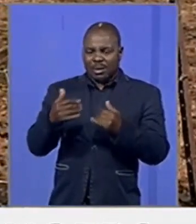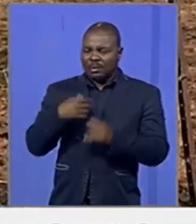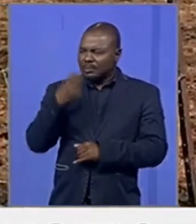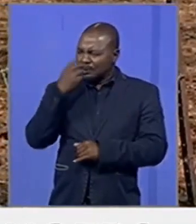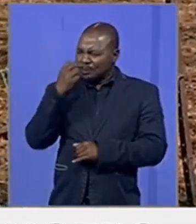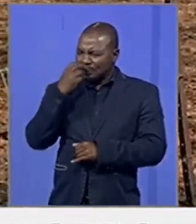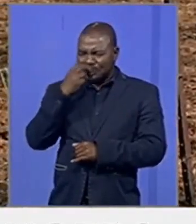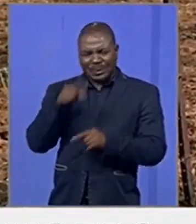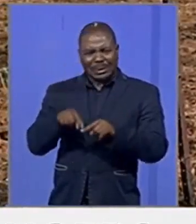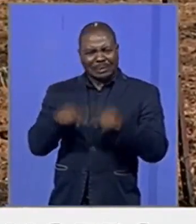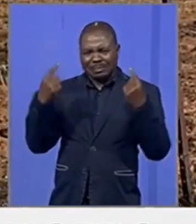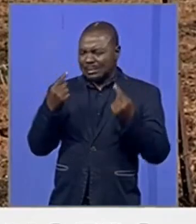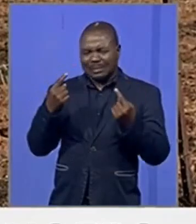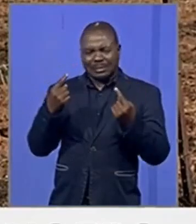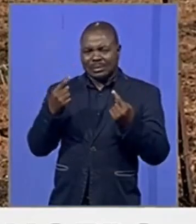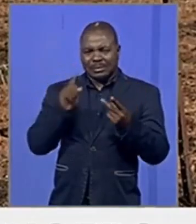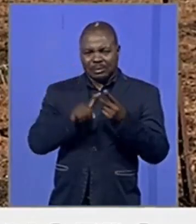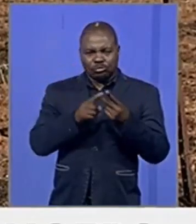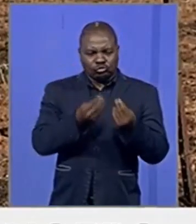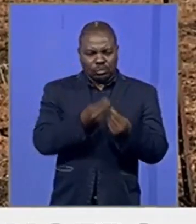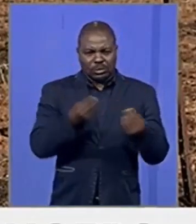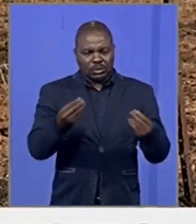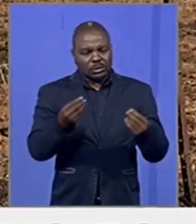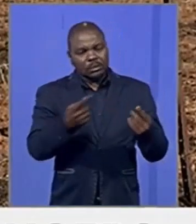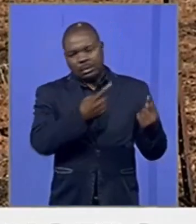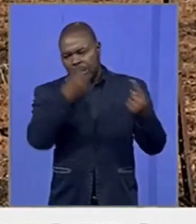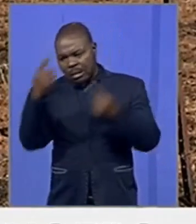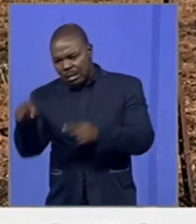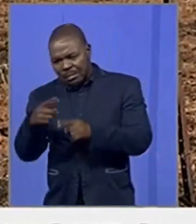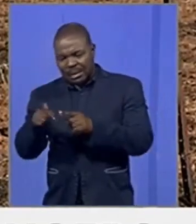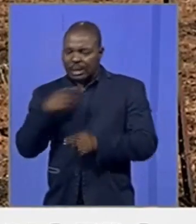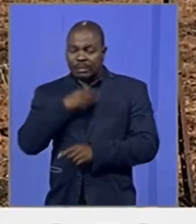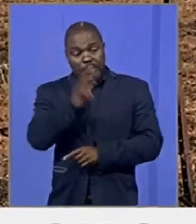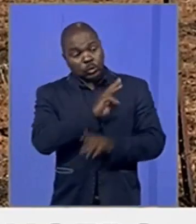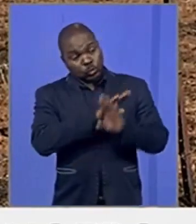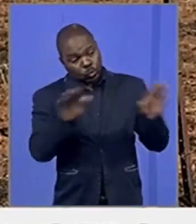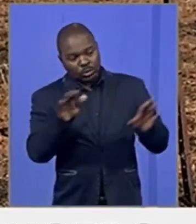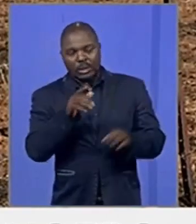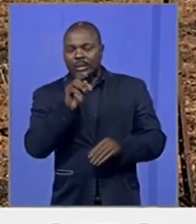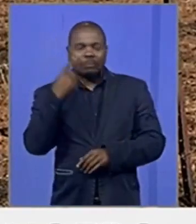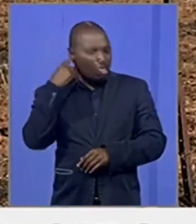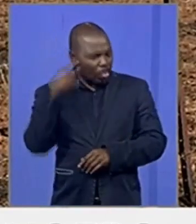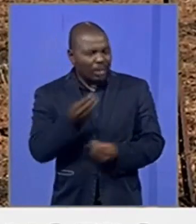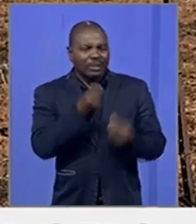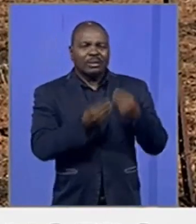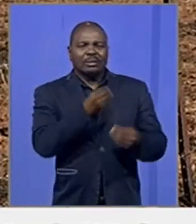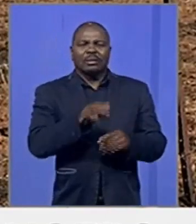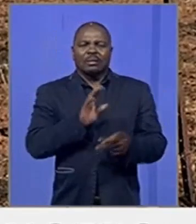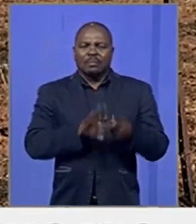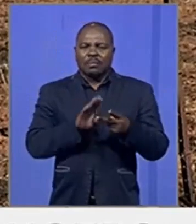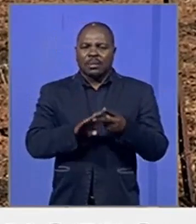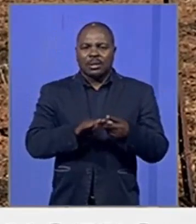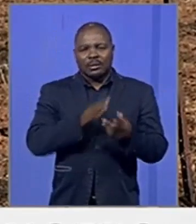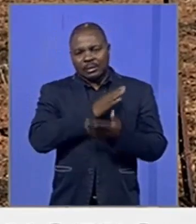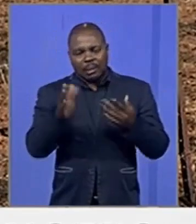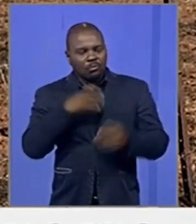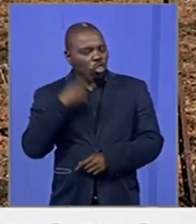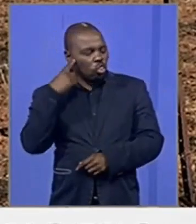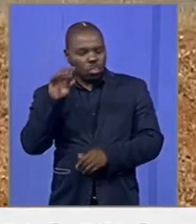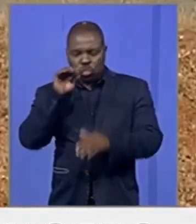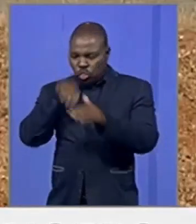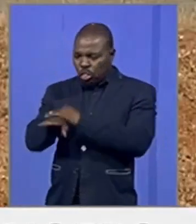o se monate ne ene bana ba tlholo ba tla ka mo ke ba khalimela ene bana ba rona ka jeko ba sa khalimelega ba bang ntlha dipuo ba bang ba nthetse ba felletsa